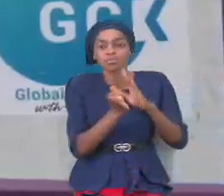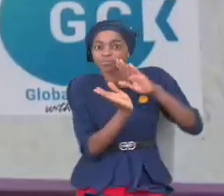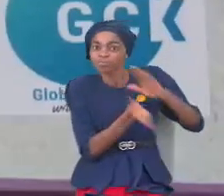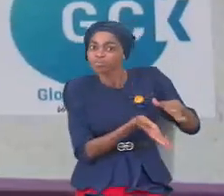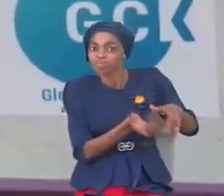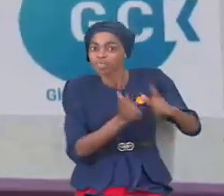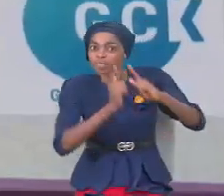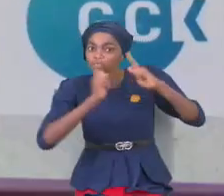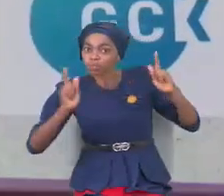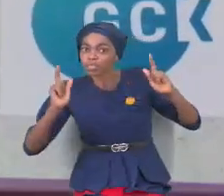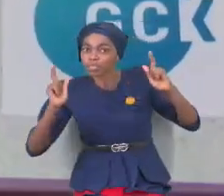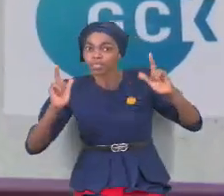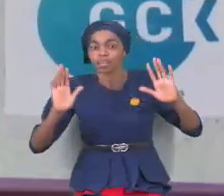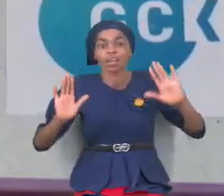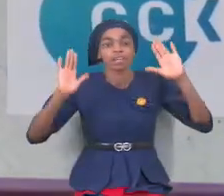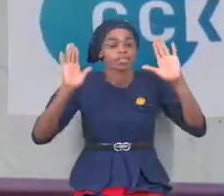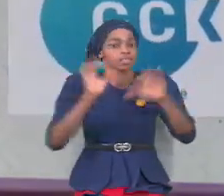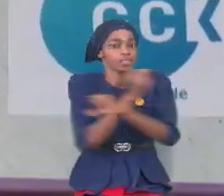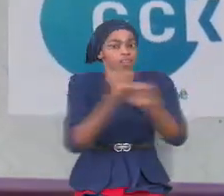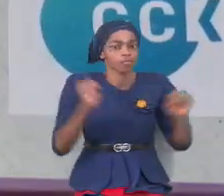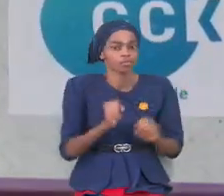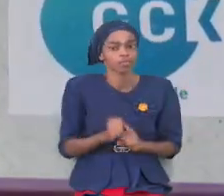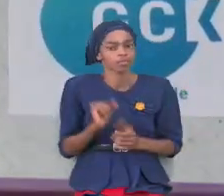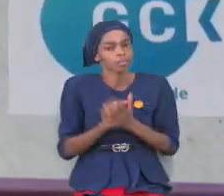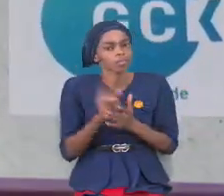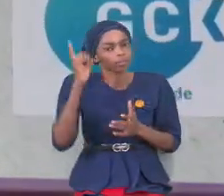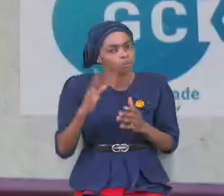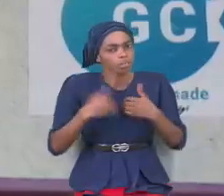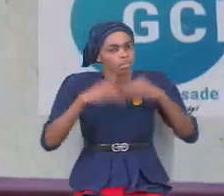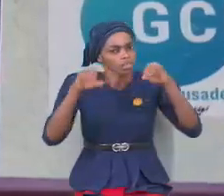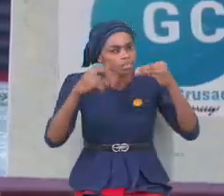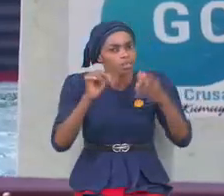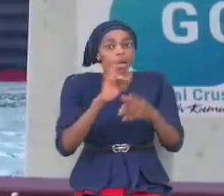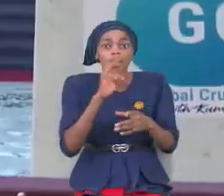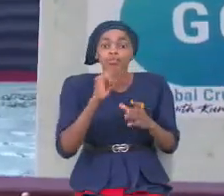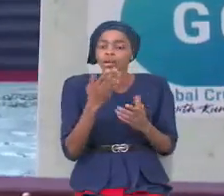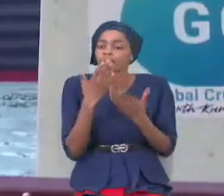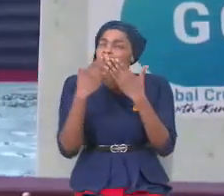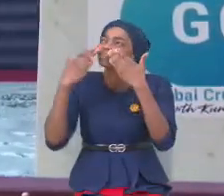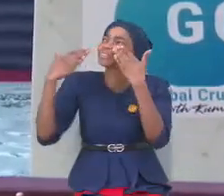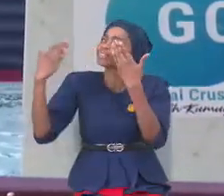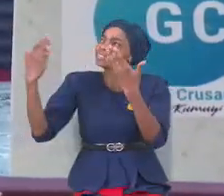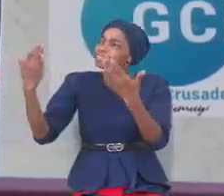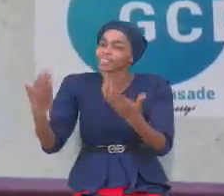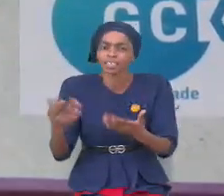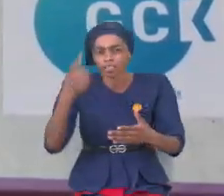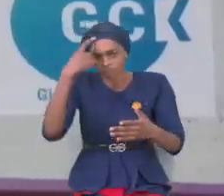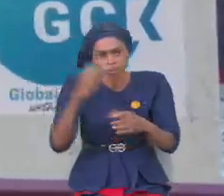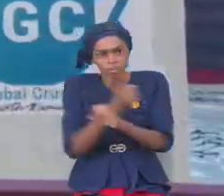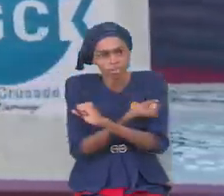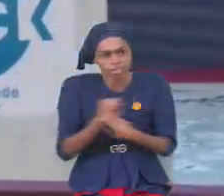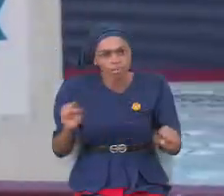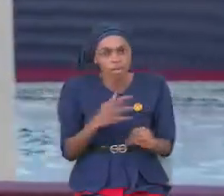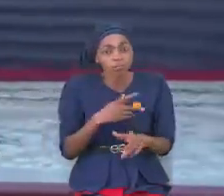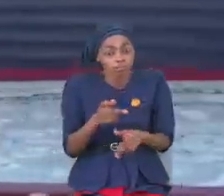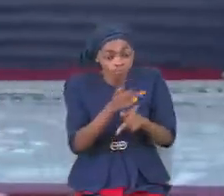you kind of appreciating it and giving thanks for that? And you're taking care of that? And when temptation comes to say,